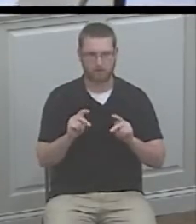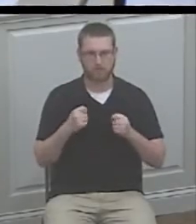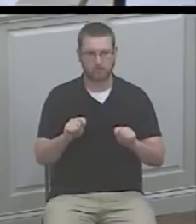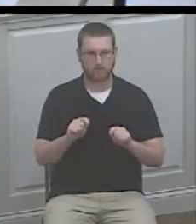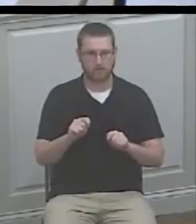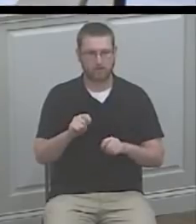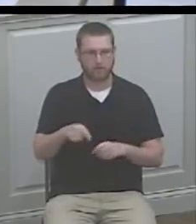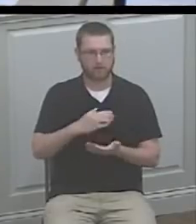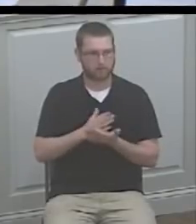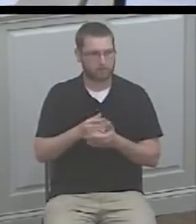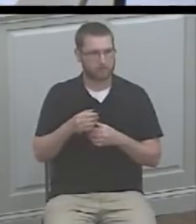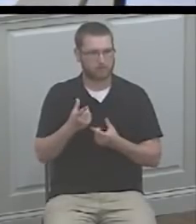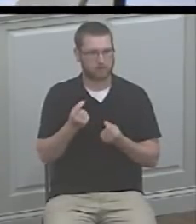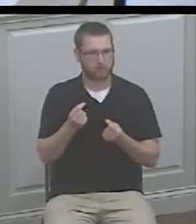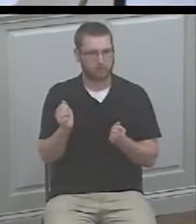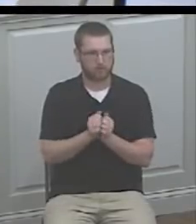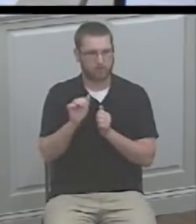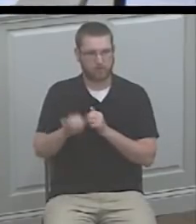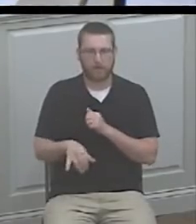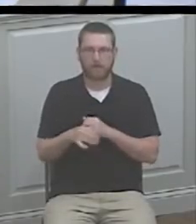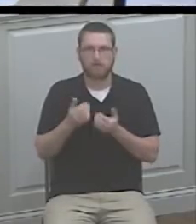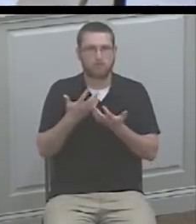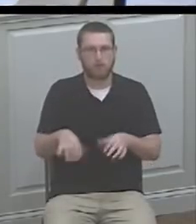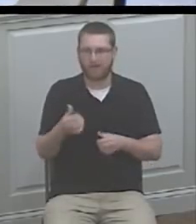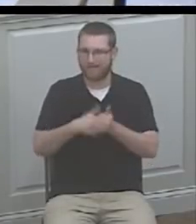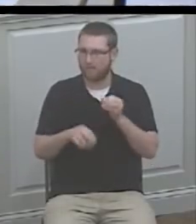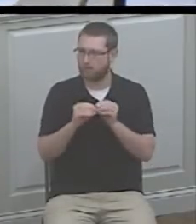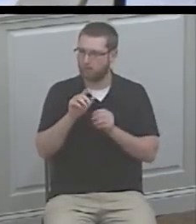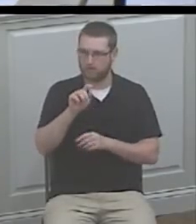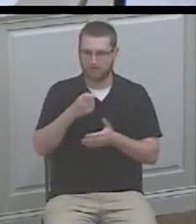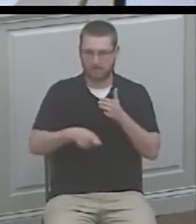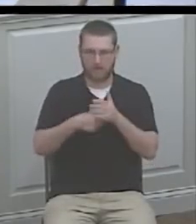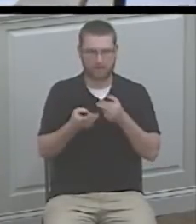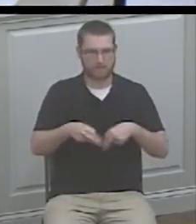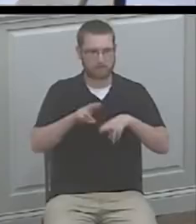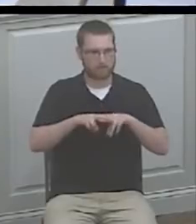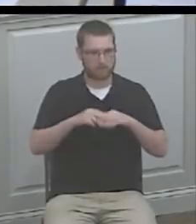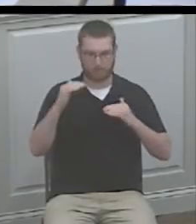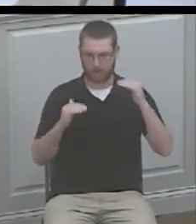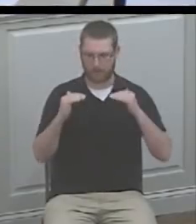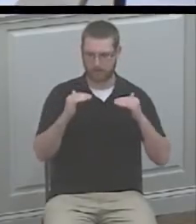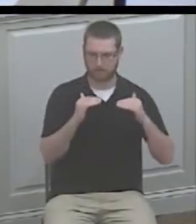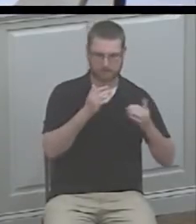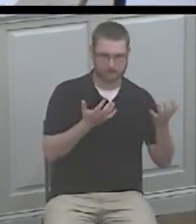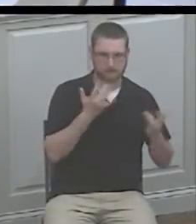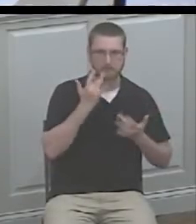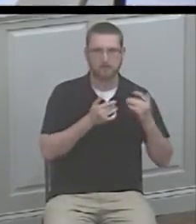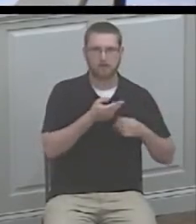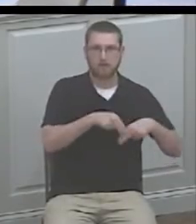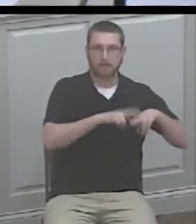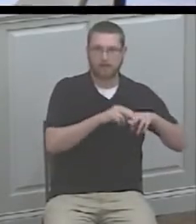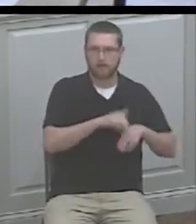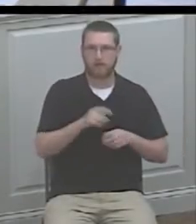so without incurring a further tax increase. And so to balance that and to deal with the